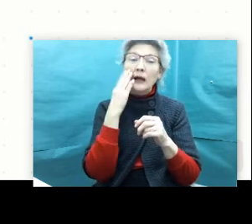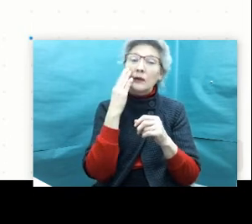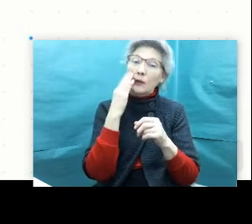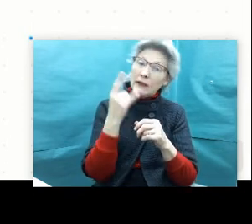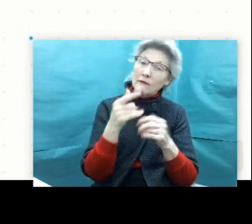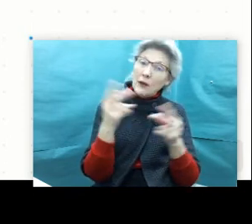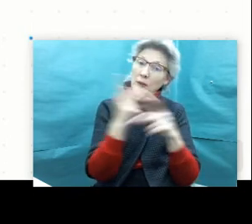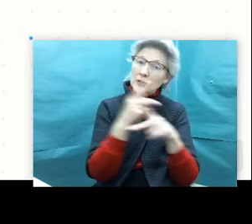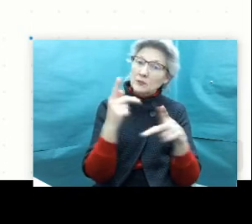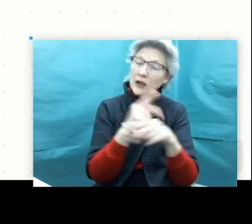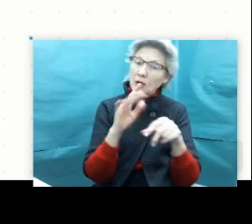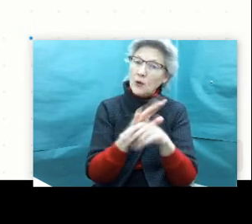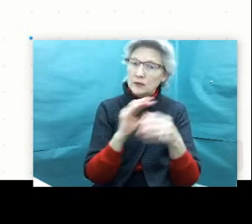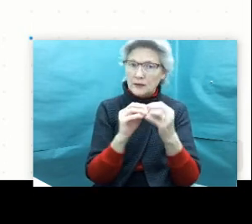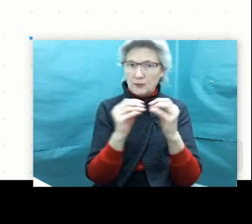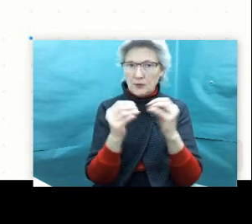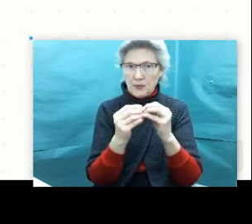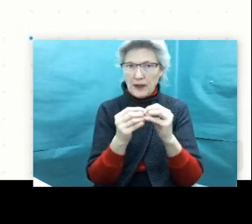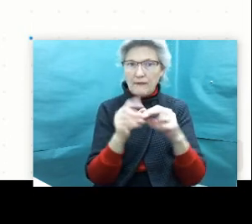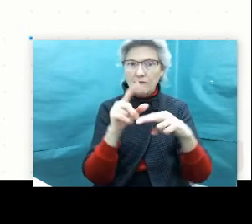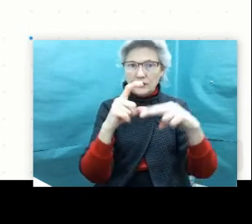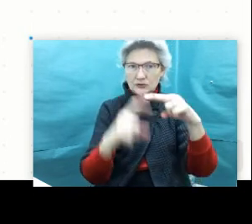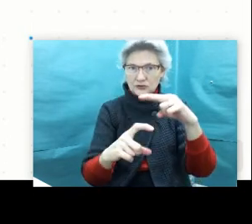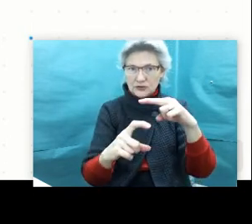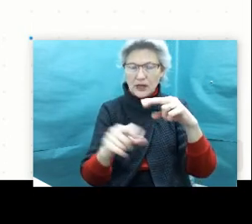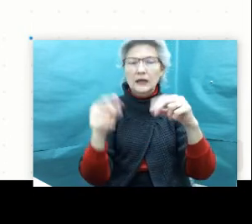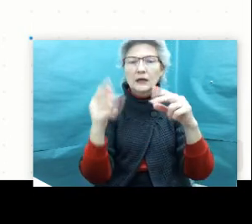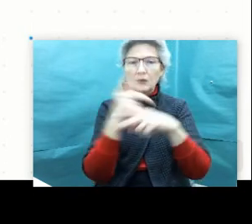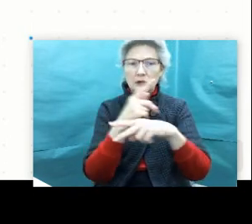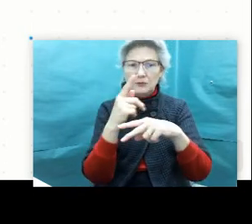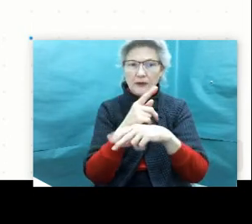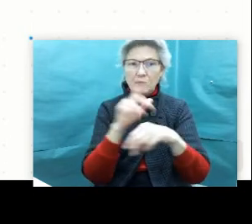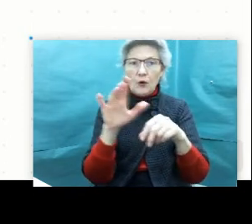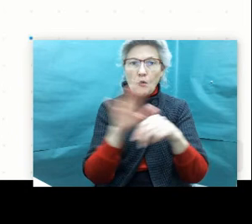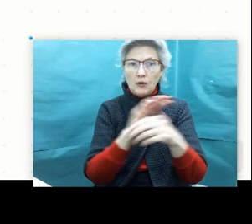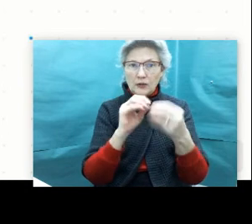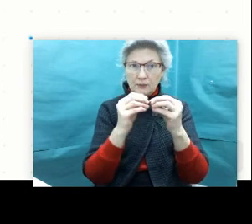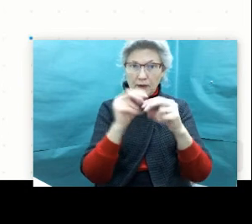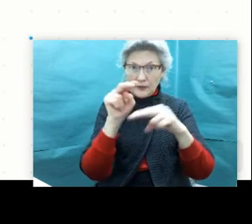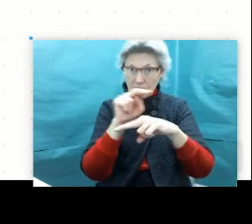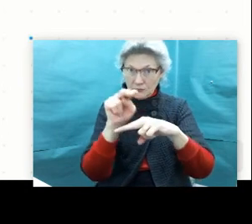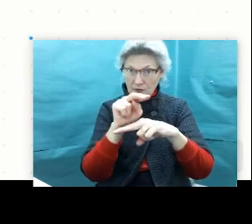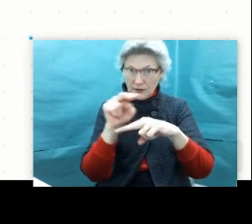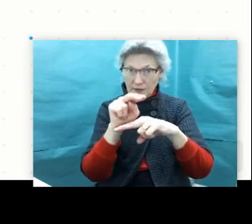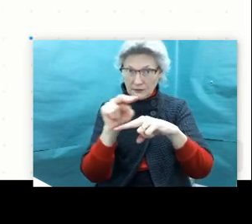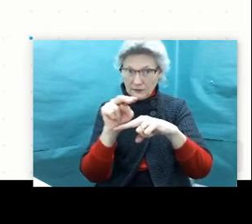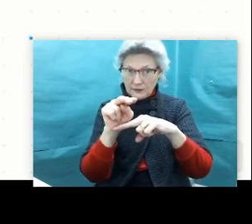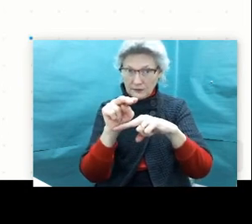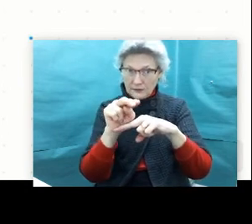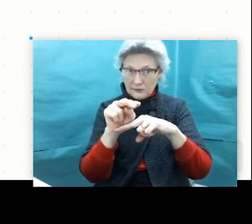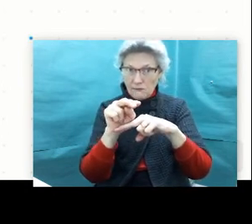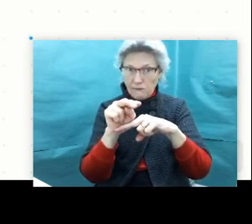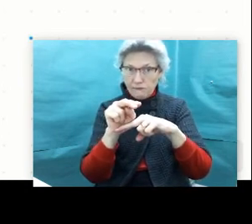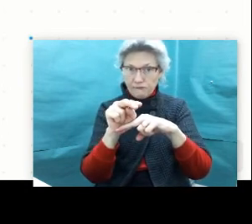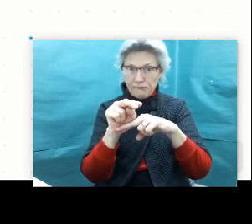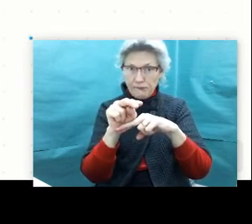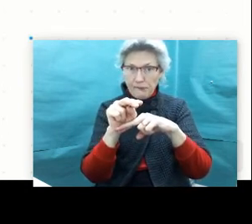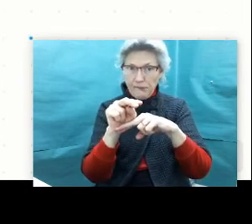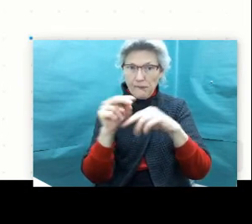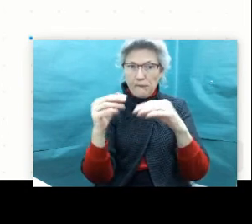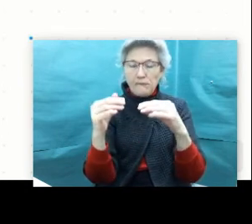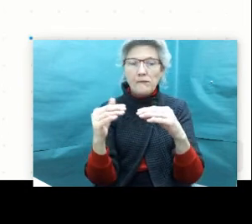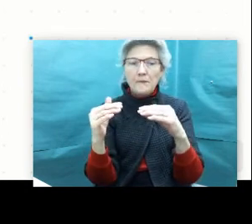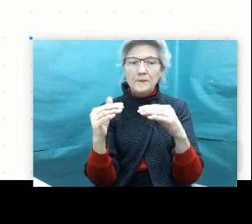if I multiply a whole number by a fraction, I can multiply the whole number by the numerator. Oops, let's get a pen here. By the